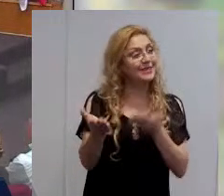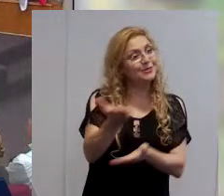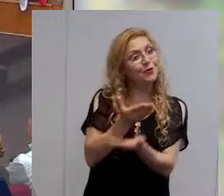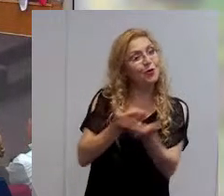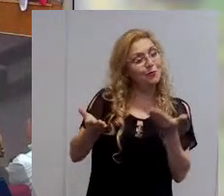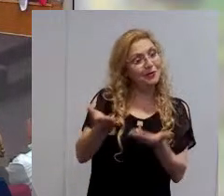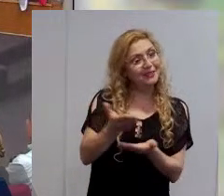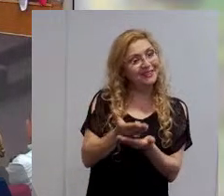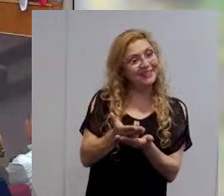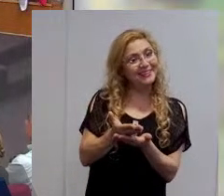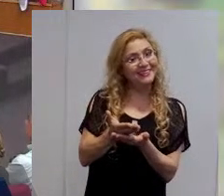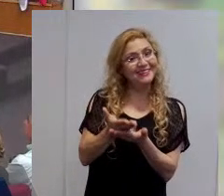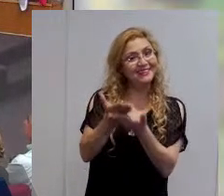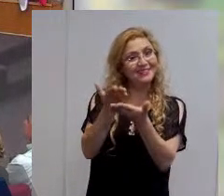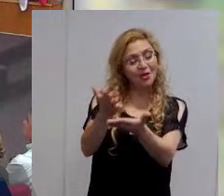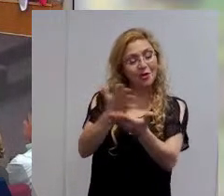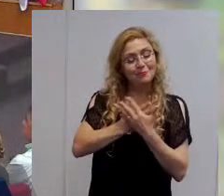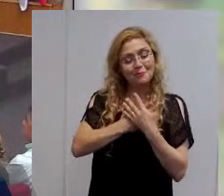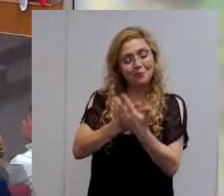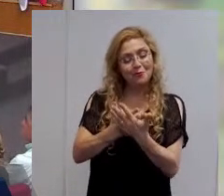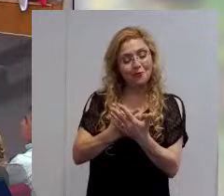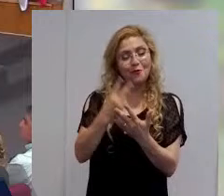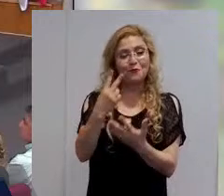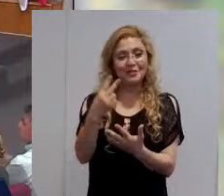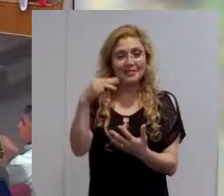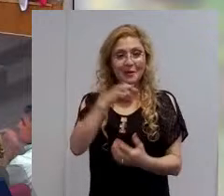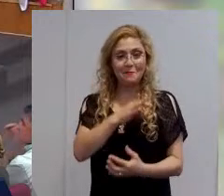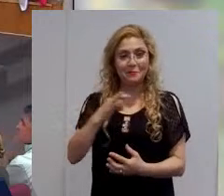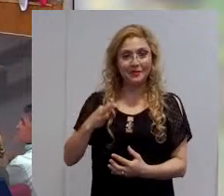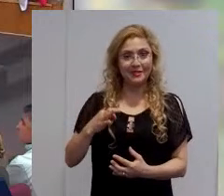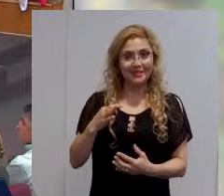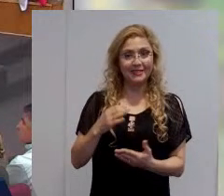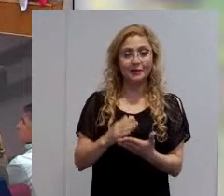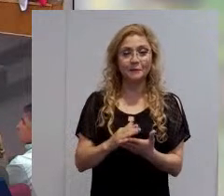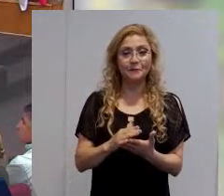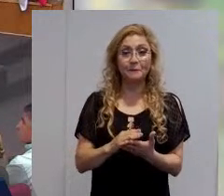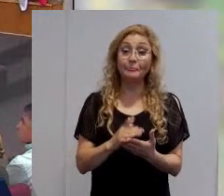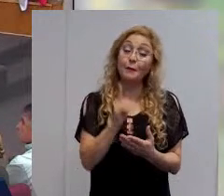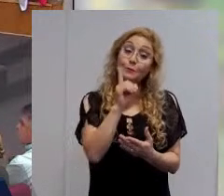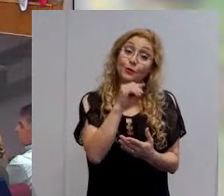Thank you for sharing your message with us, Vice Minister.